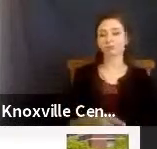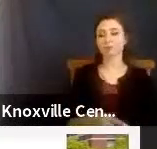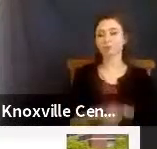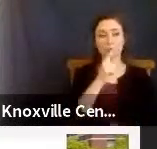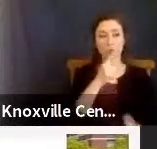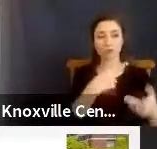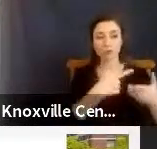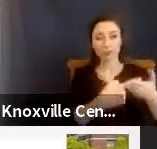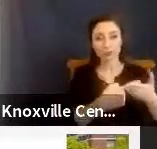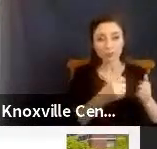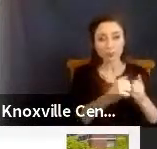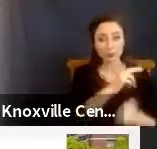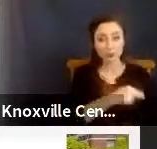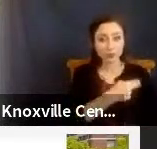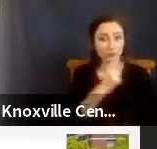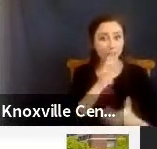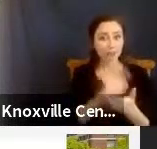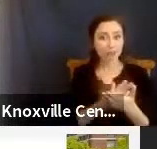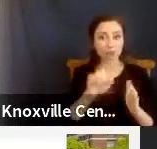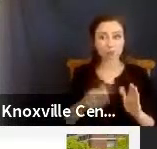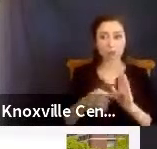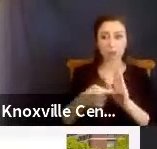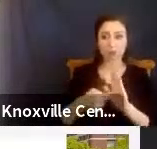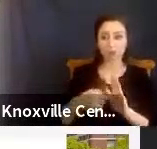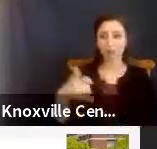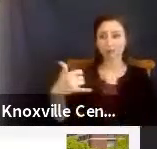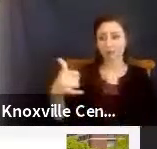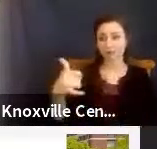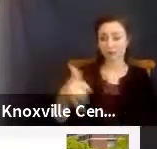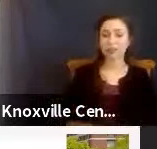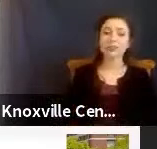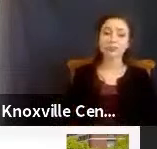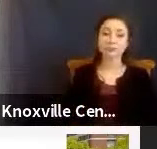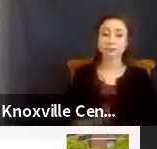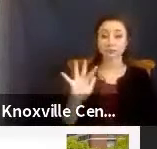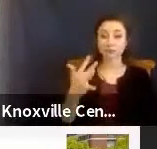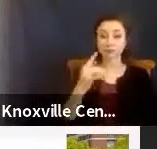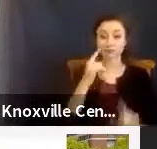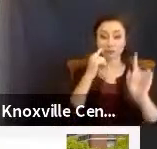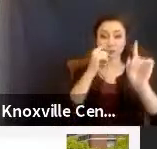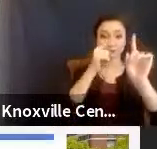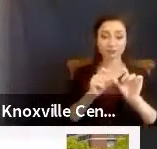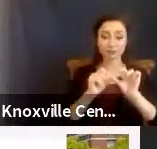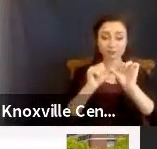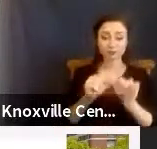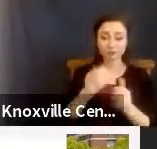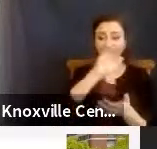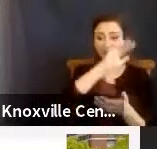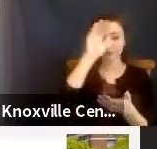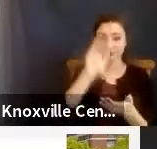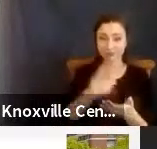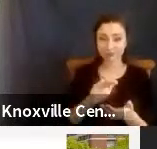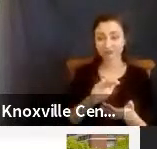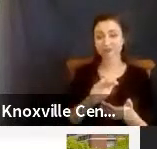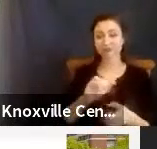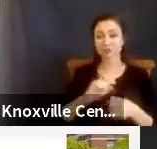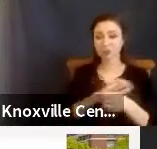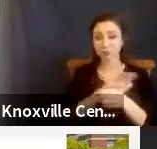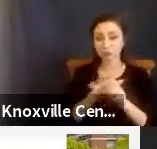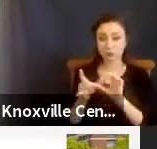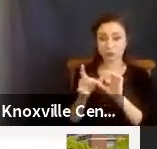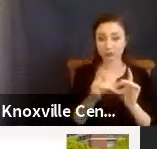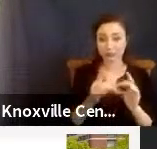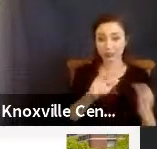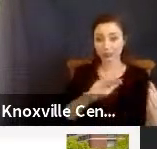yellow. Our fifth benchmark, sustained or decreased COVID-19 related death rate for